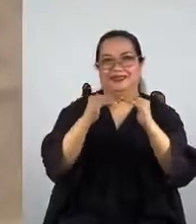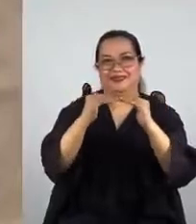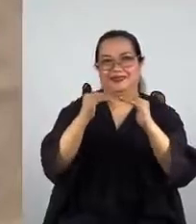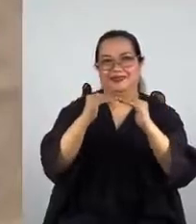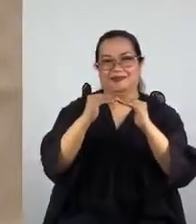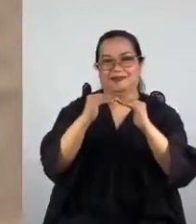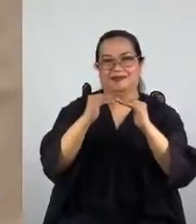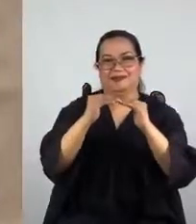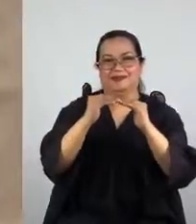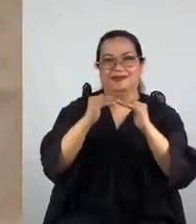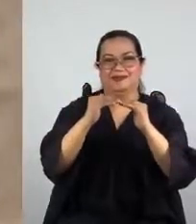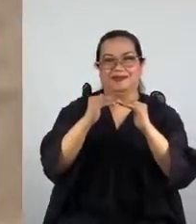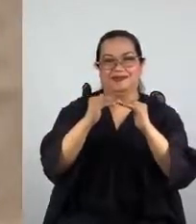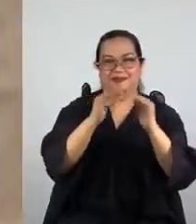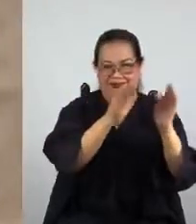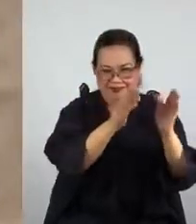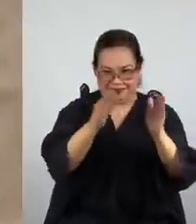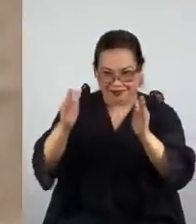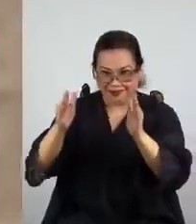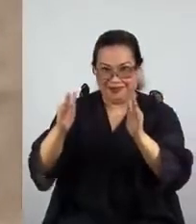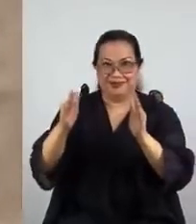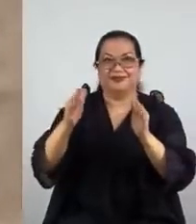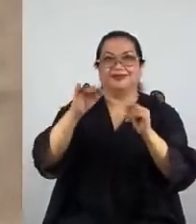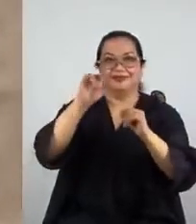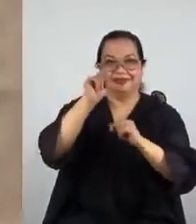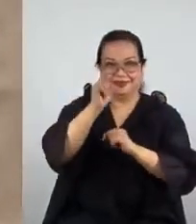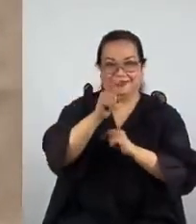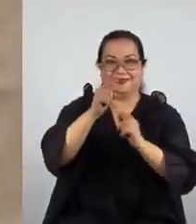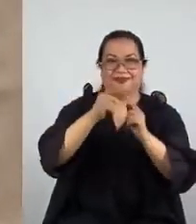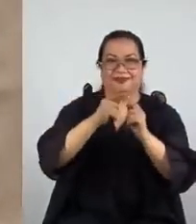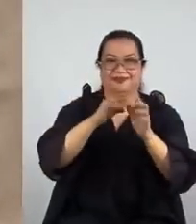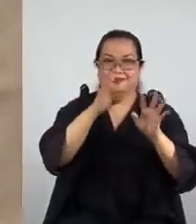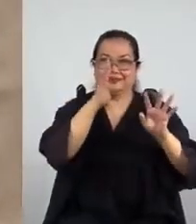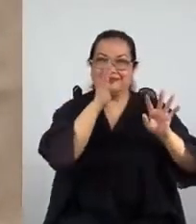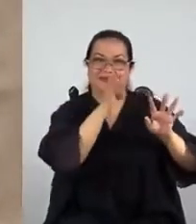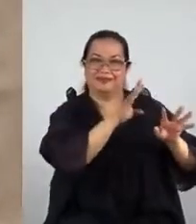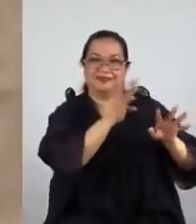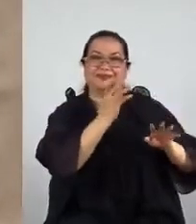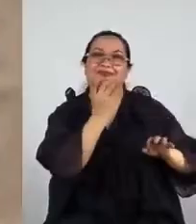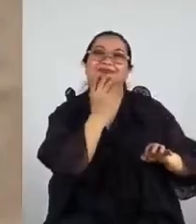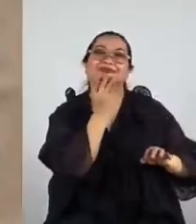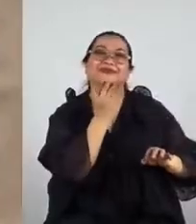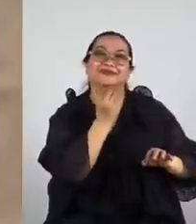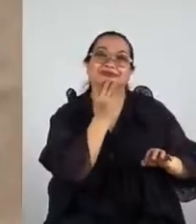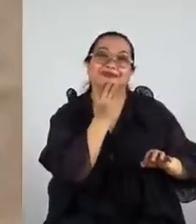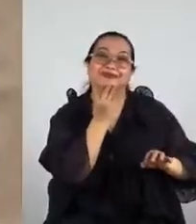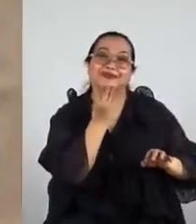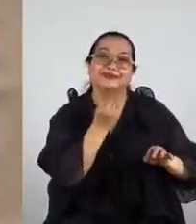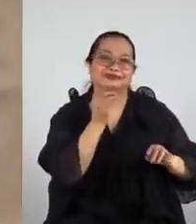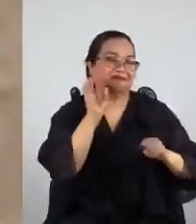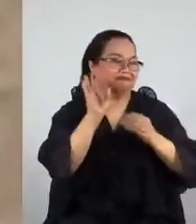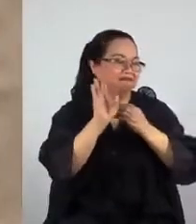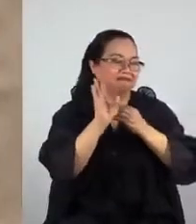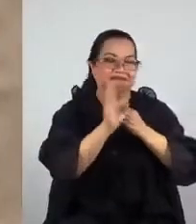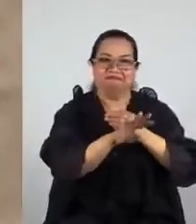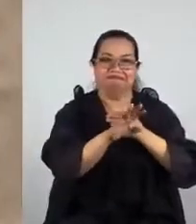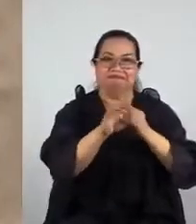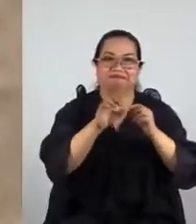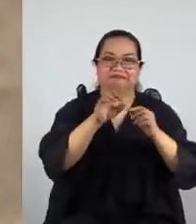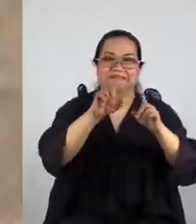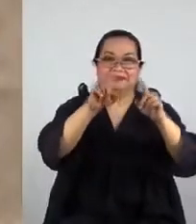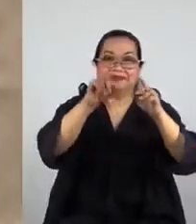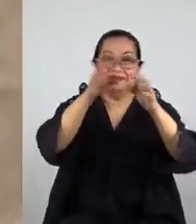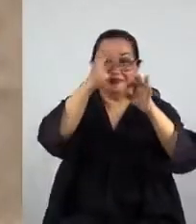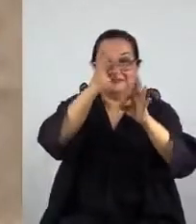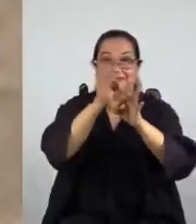The race is set before them. They have left their Jewish religion. They cannot turn back. Their faith will be